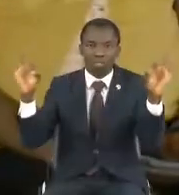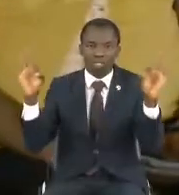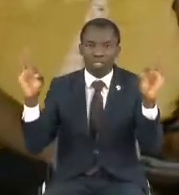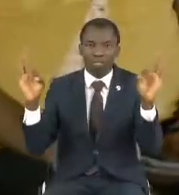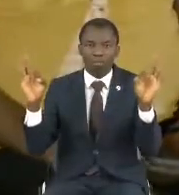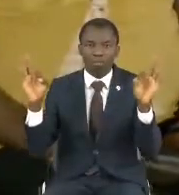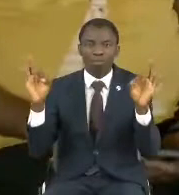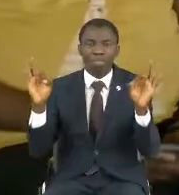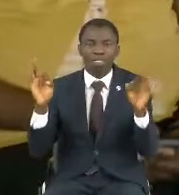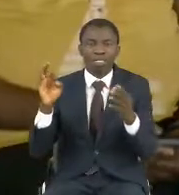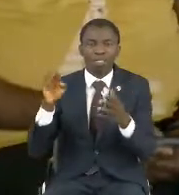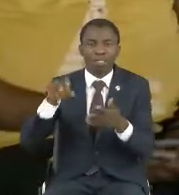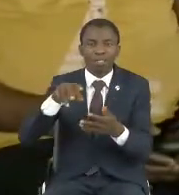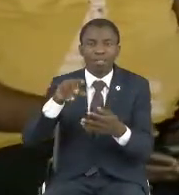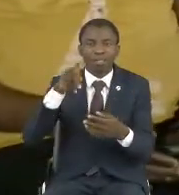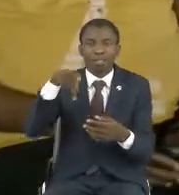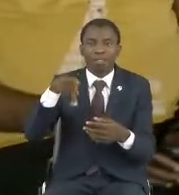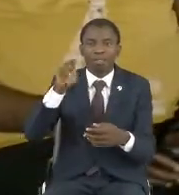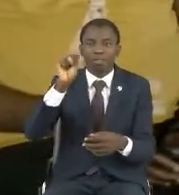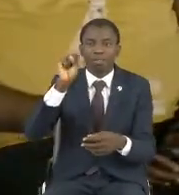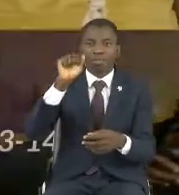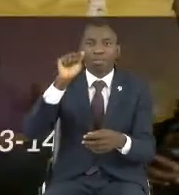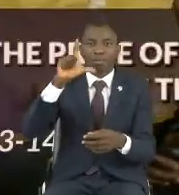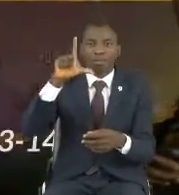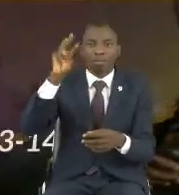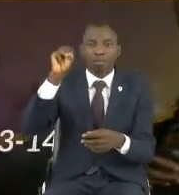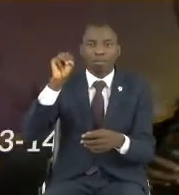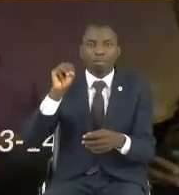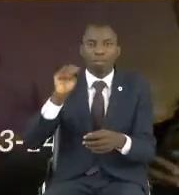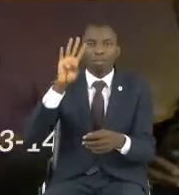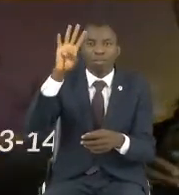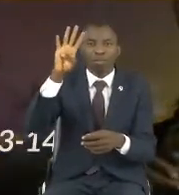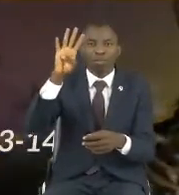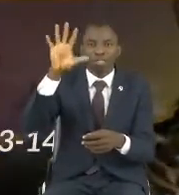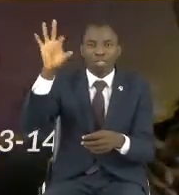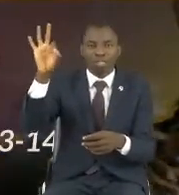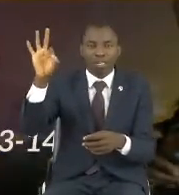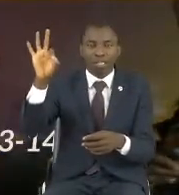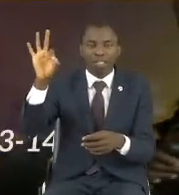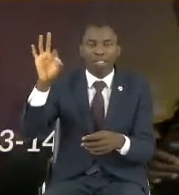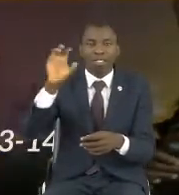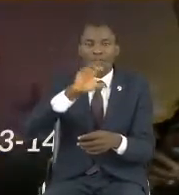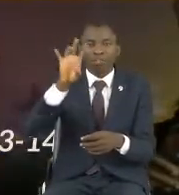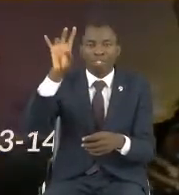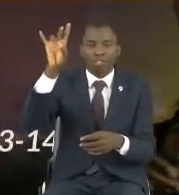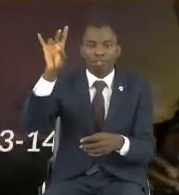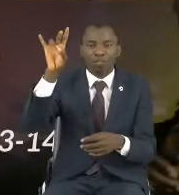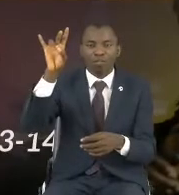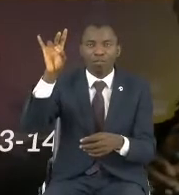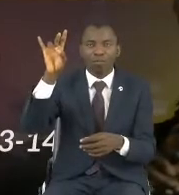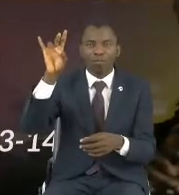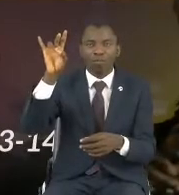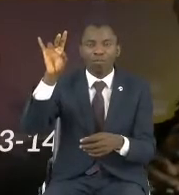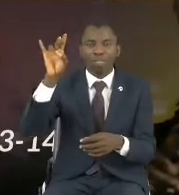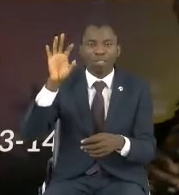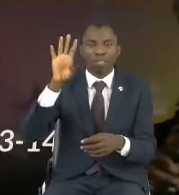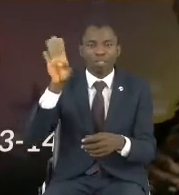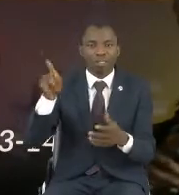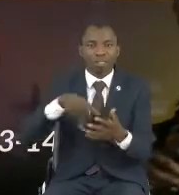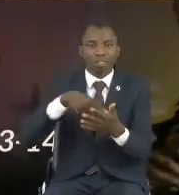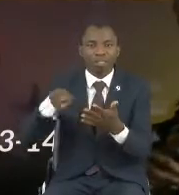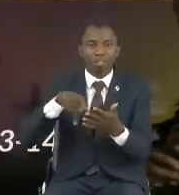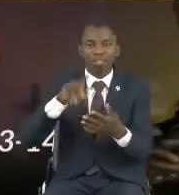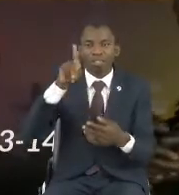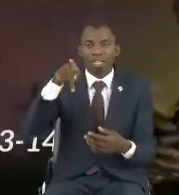Psalm 49. Reading from verse 7. Psalm 49. We're looking at